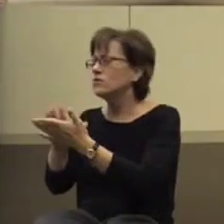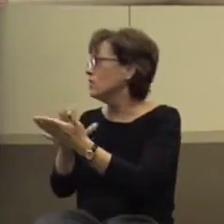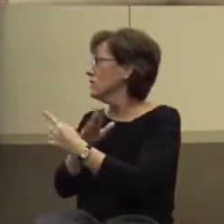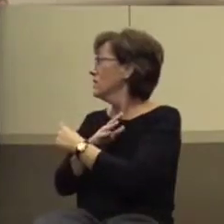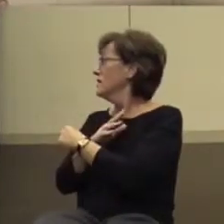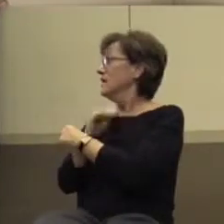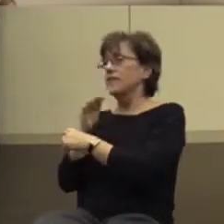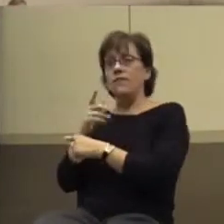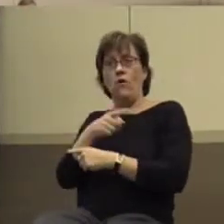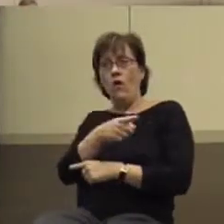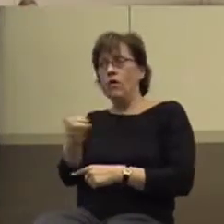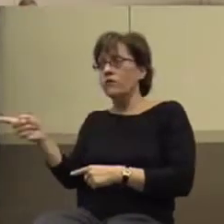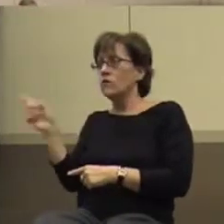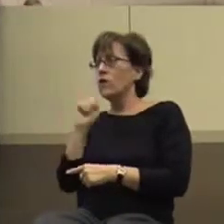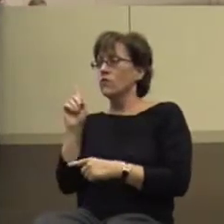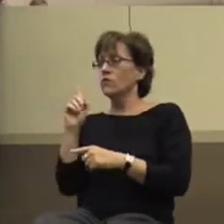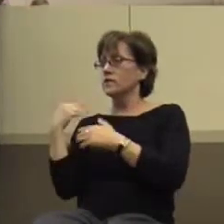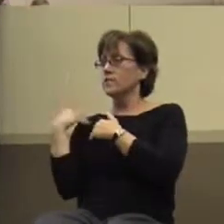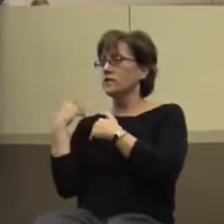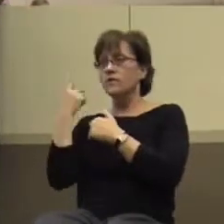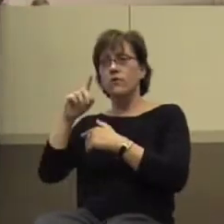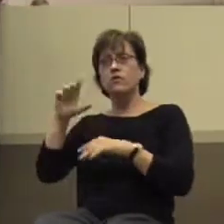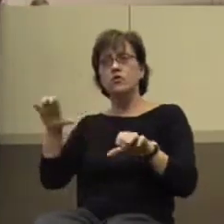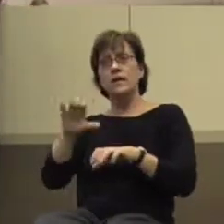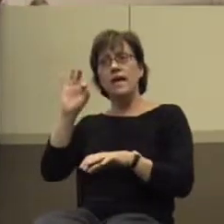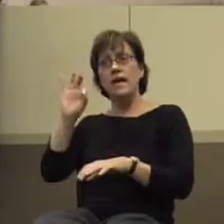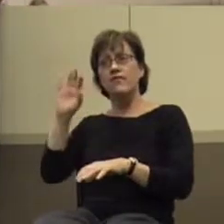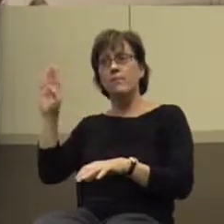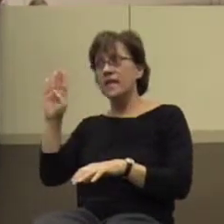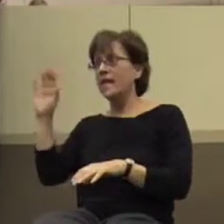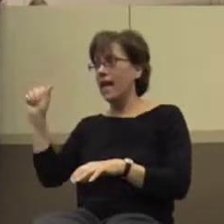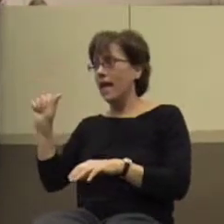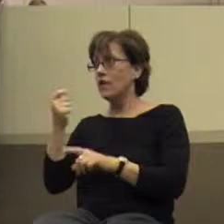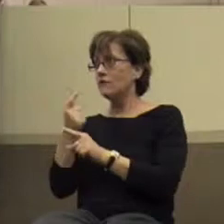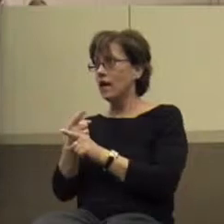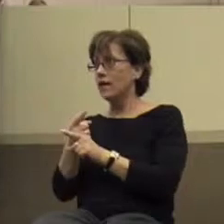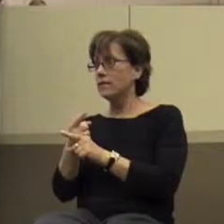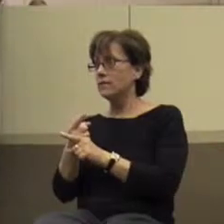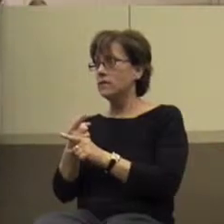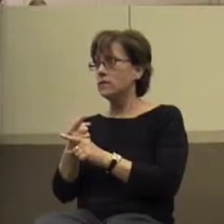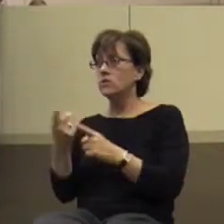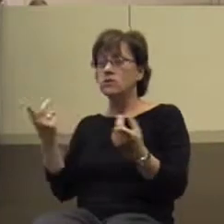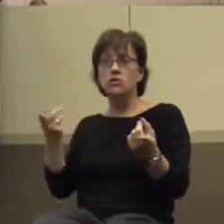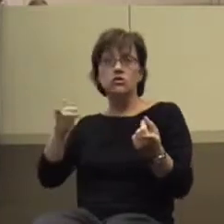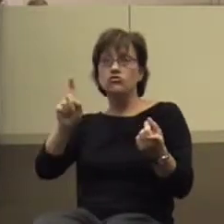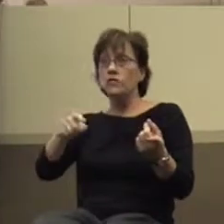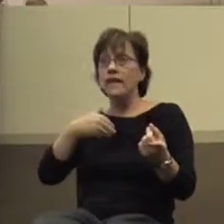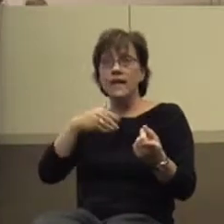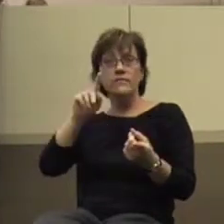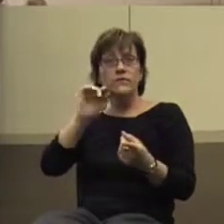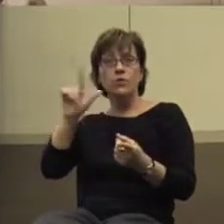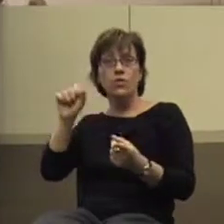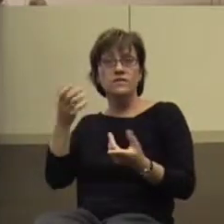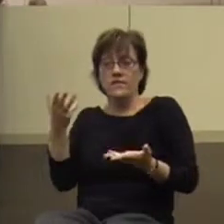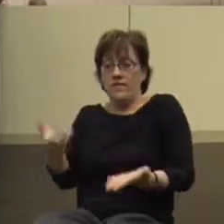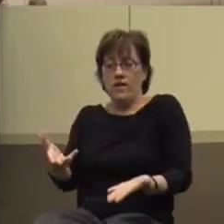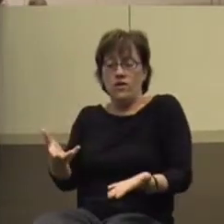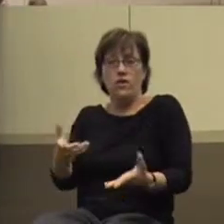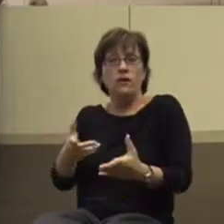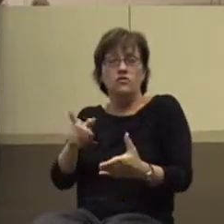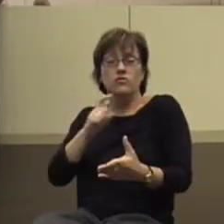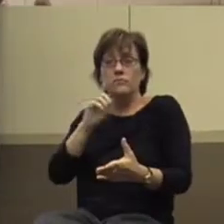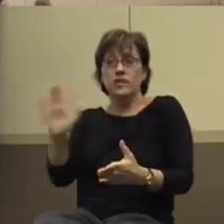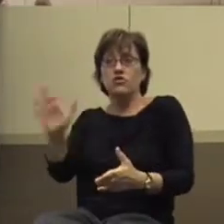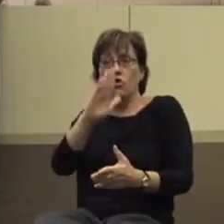right? Then you should have the tools available, and it should be up to you to have, and it sounds like, I'm glad that I'm covering this, because I